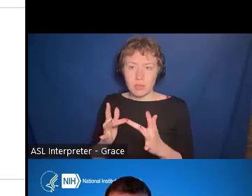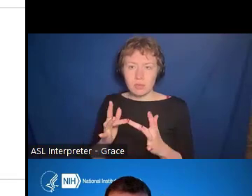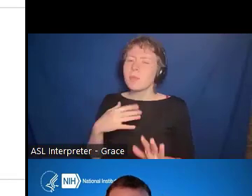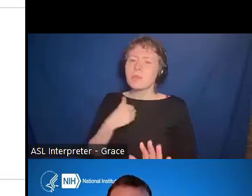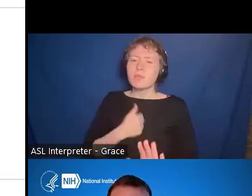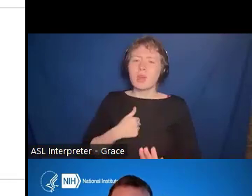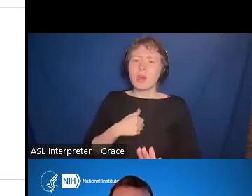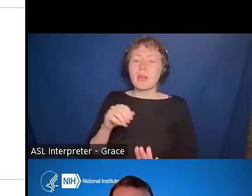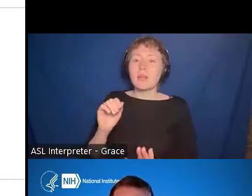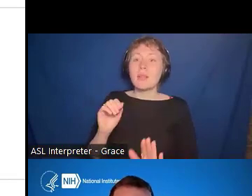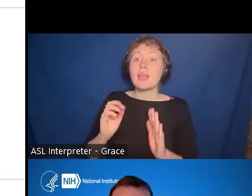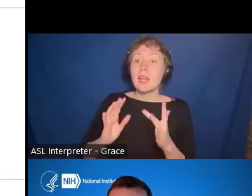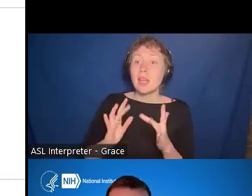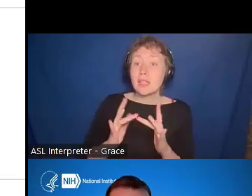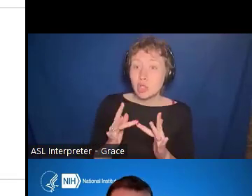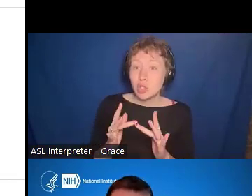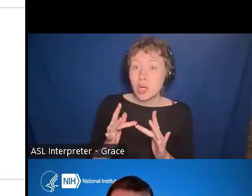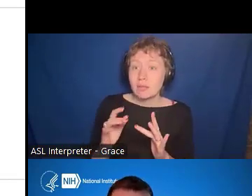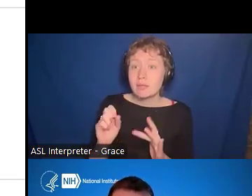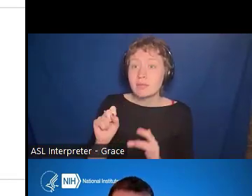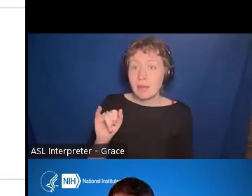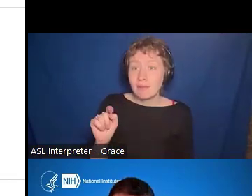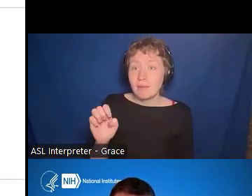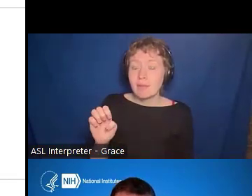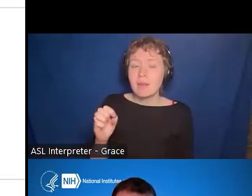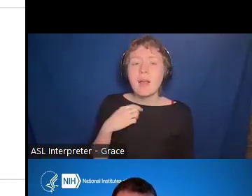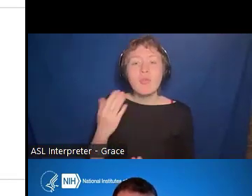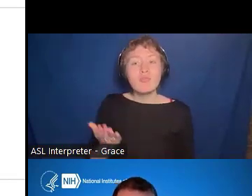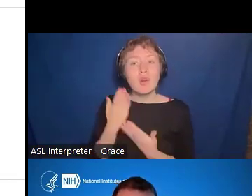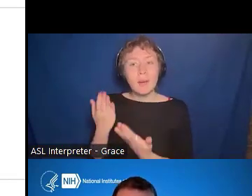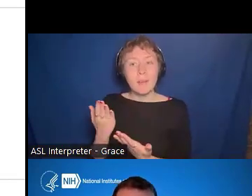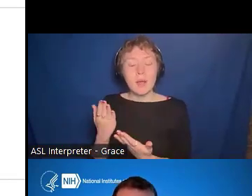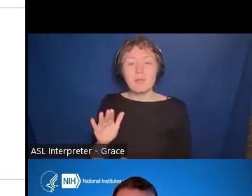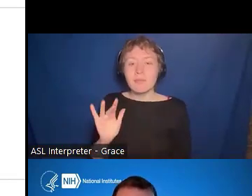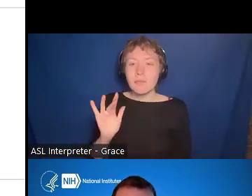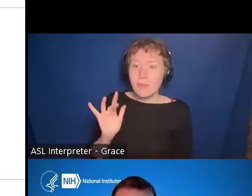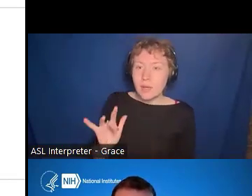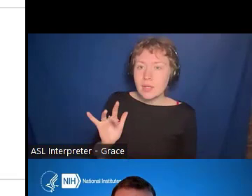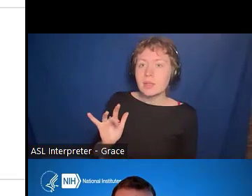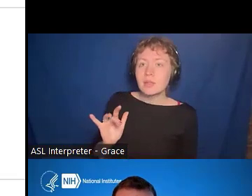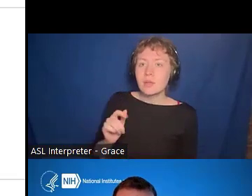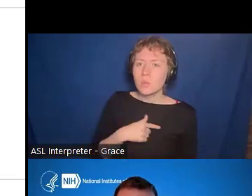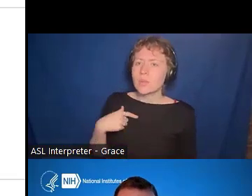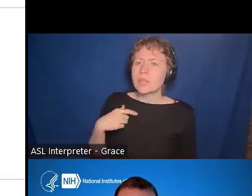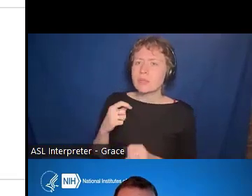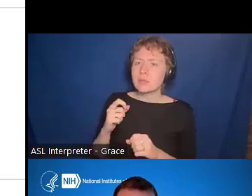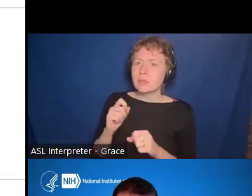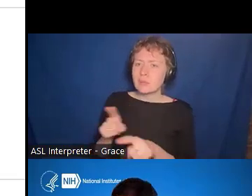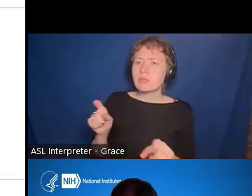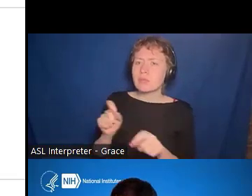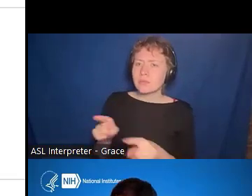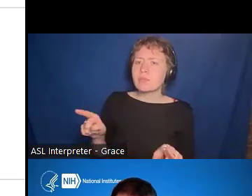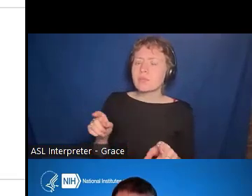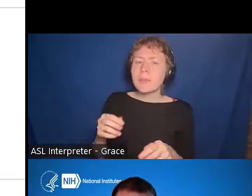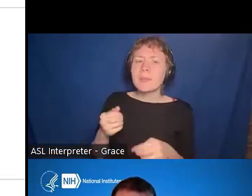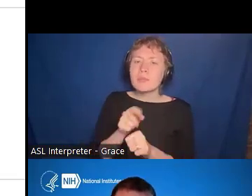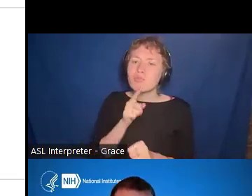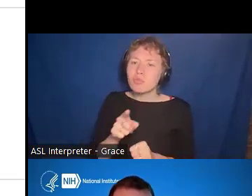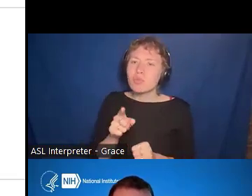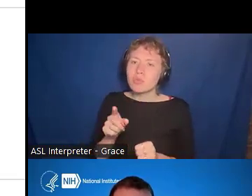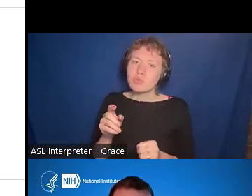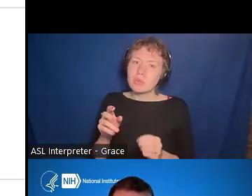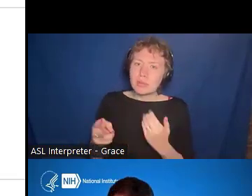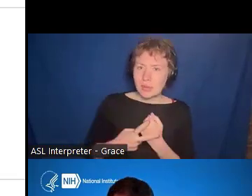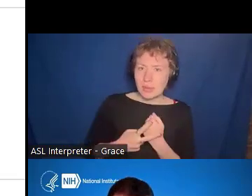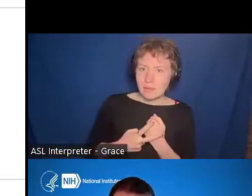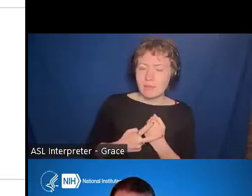intranet site. And I recommend everyone click on this. We've sent it out a number of times, bookmark this. The SRF